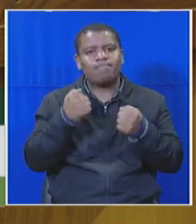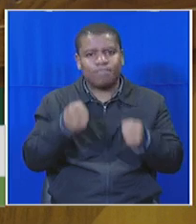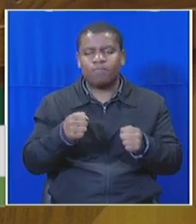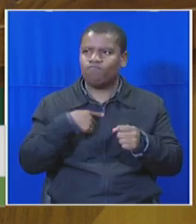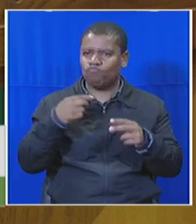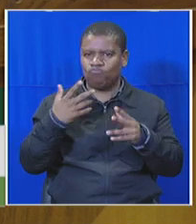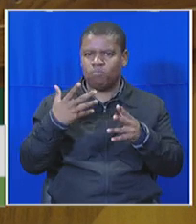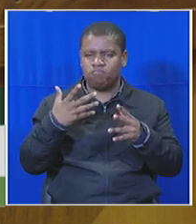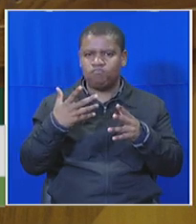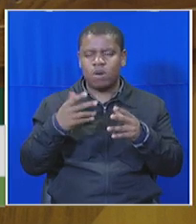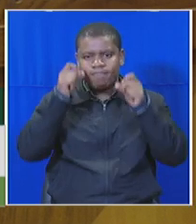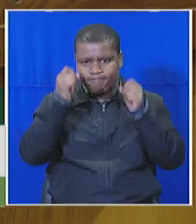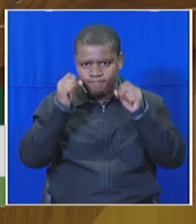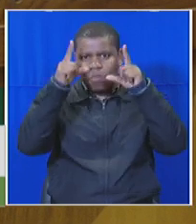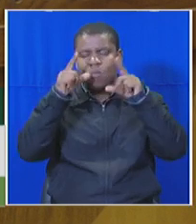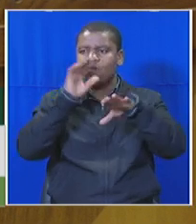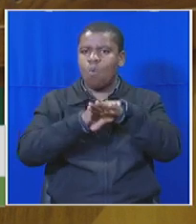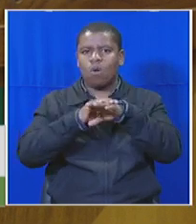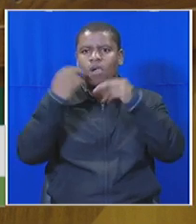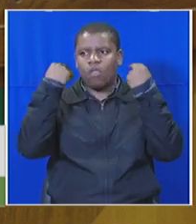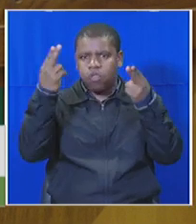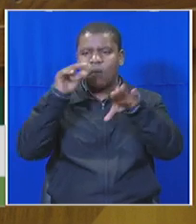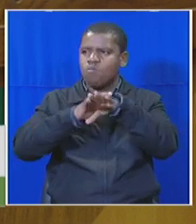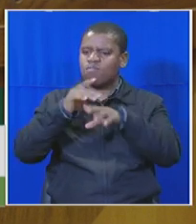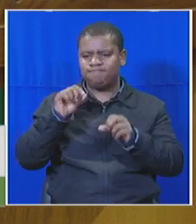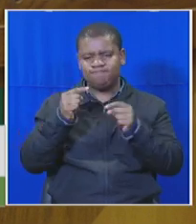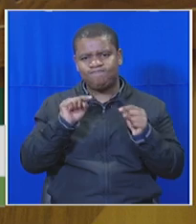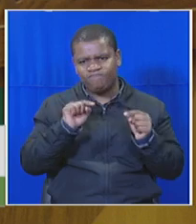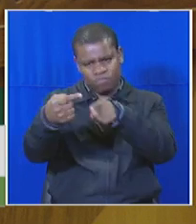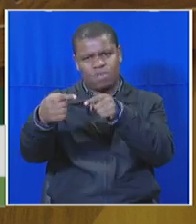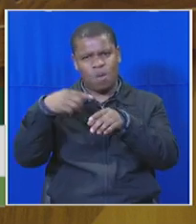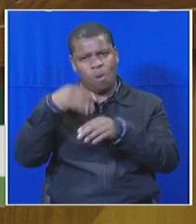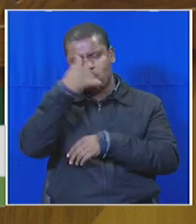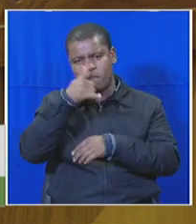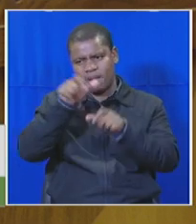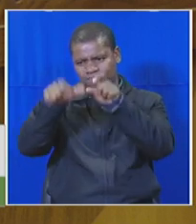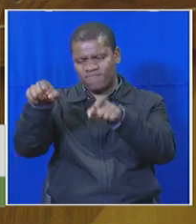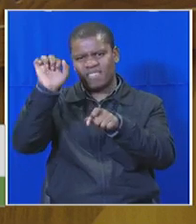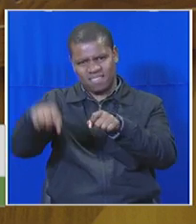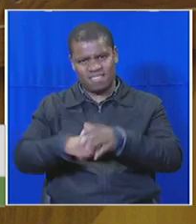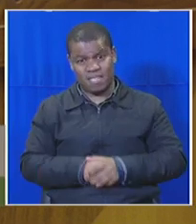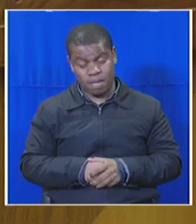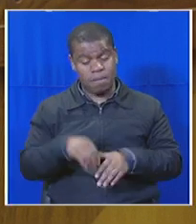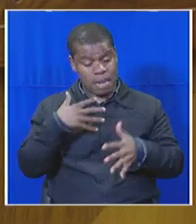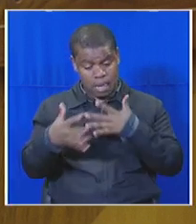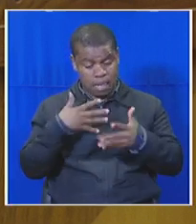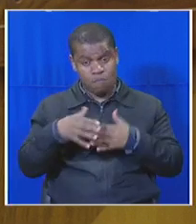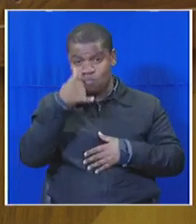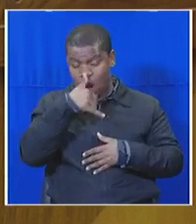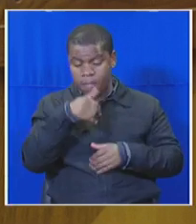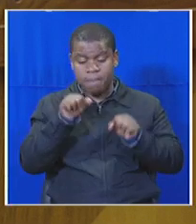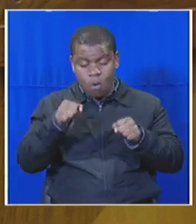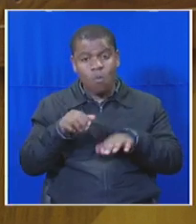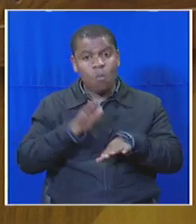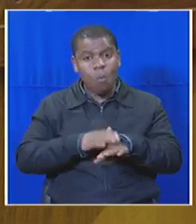a more active citizenry to enhance the quest to fight all types of crime that endanger